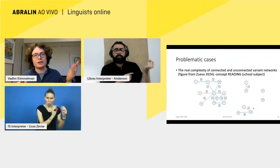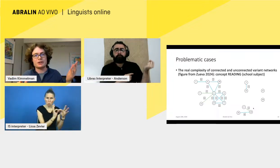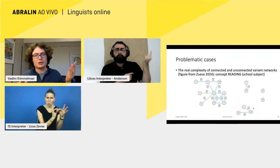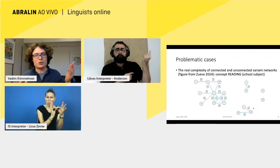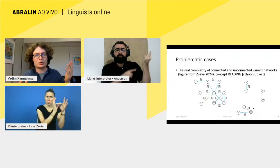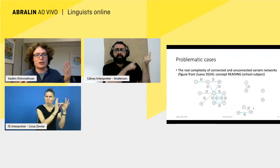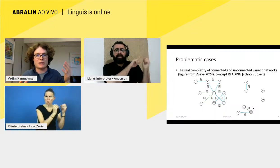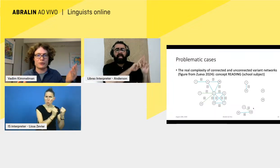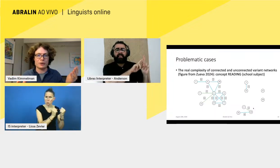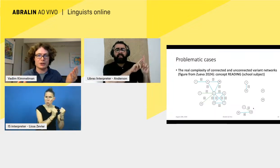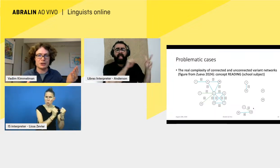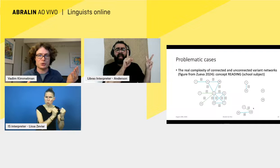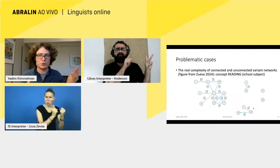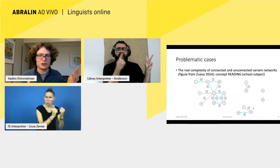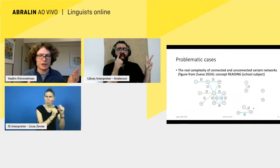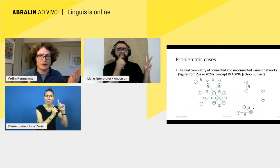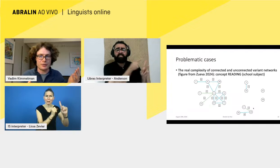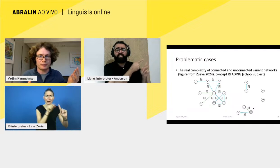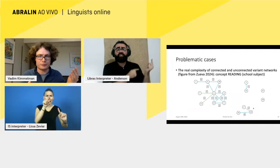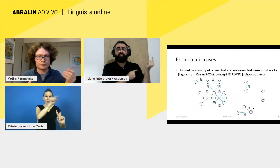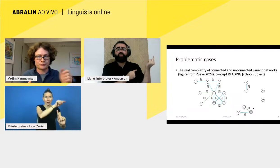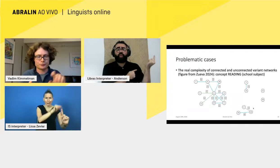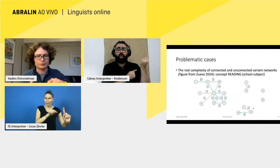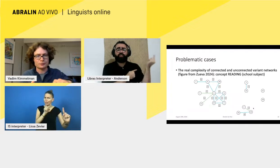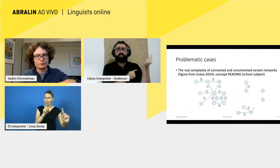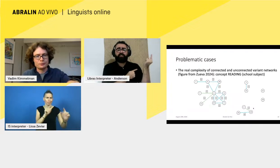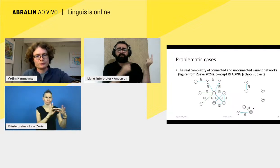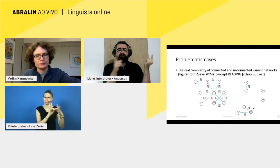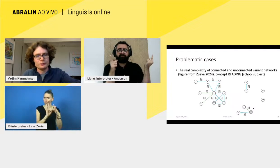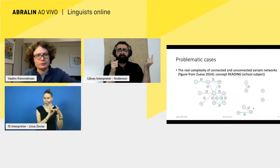lot of variants are also unrelated to each other?